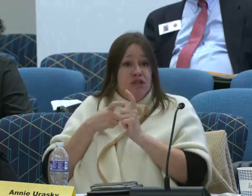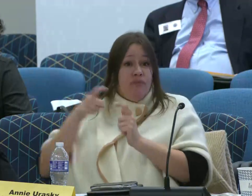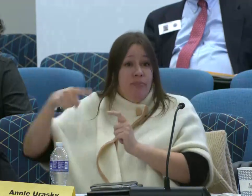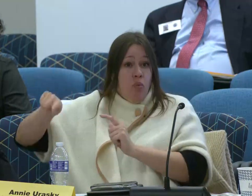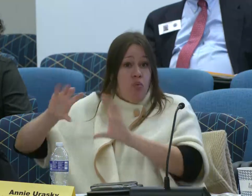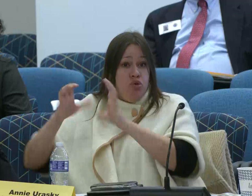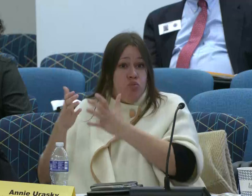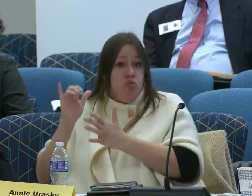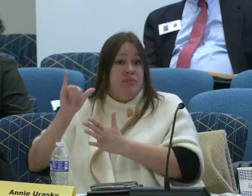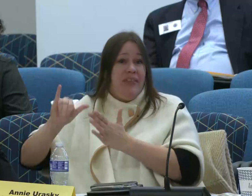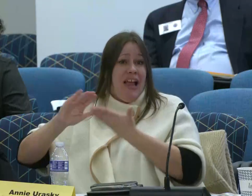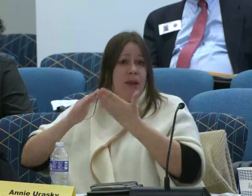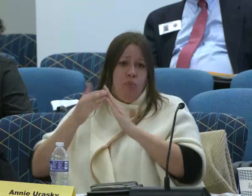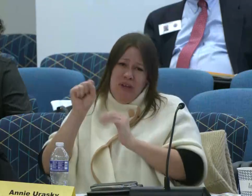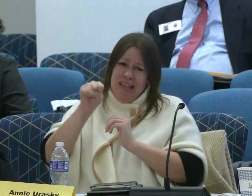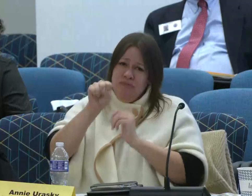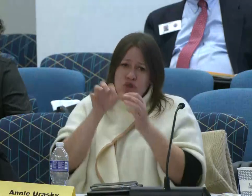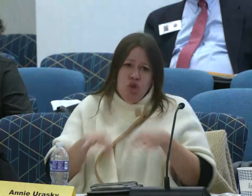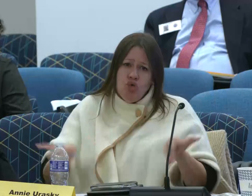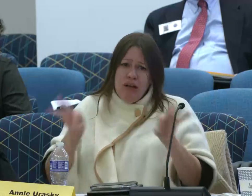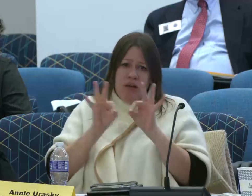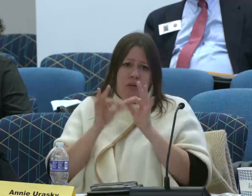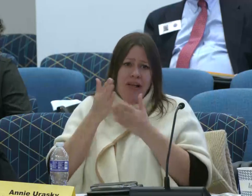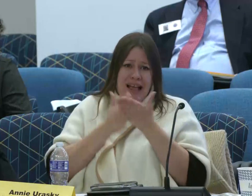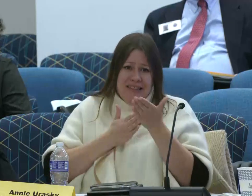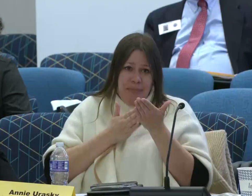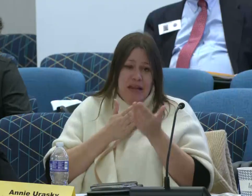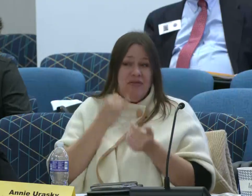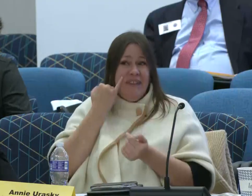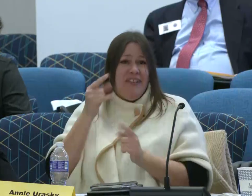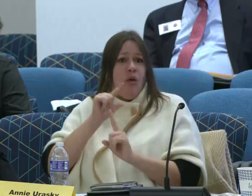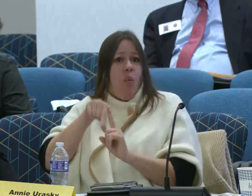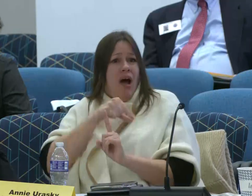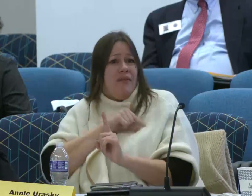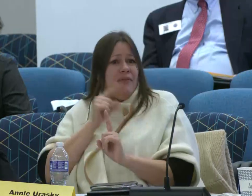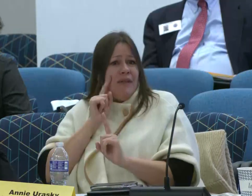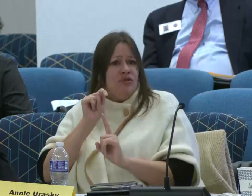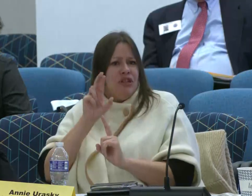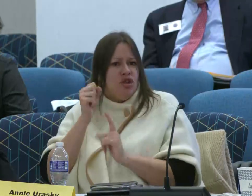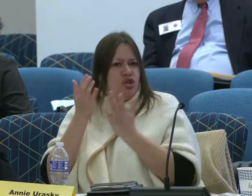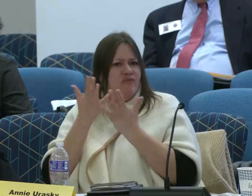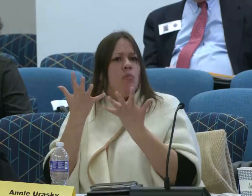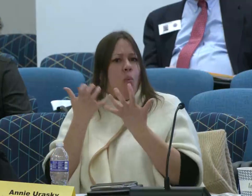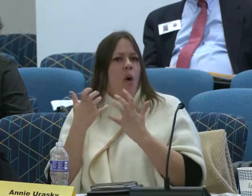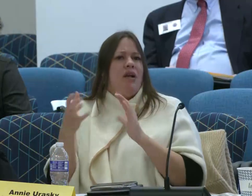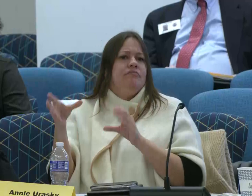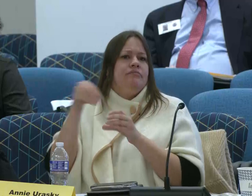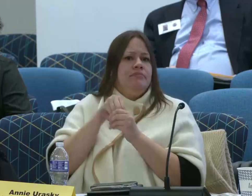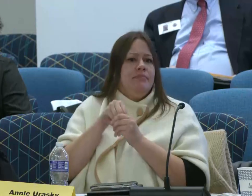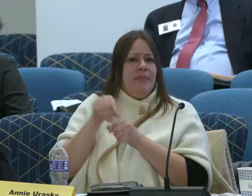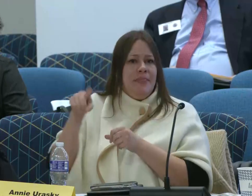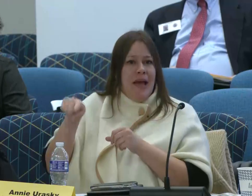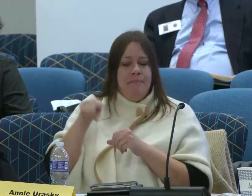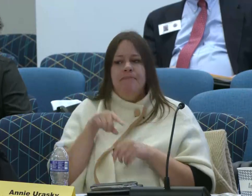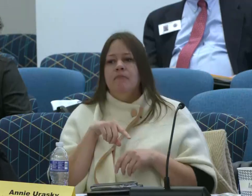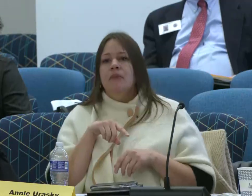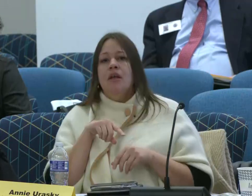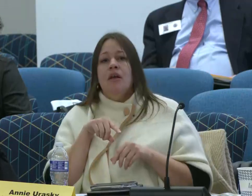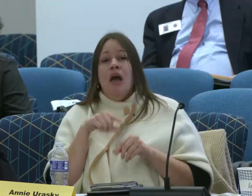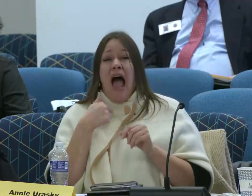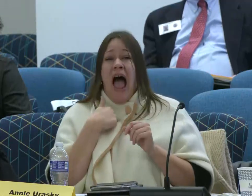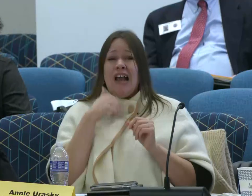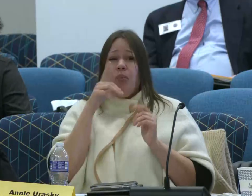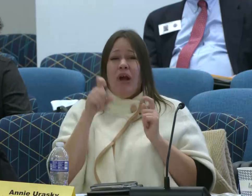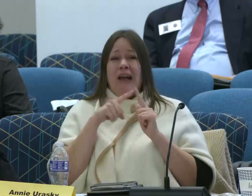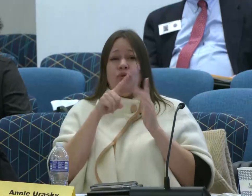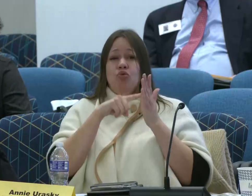possibly incorporate presenters from those communities. I think that's a critical aspect to explore. So if they qualify for TRS services,